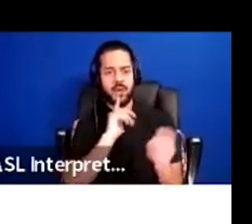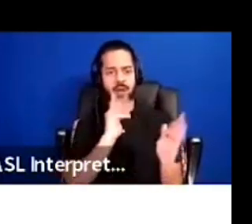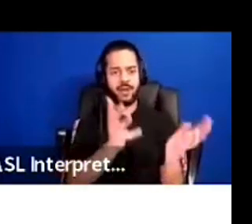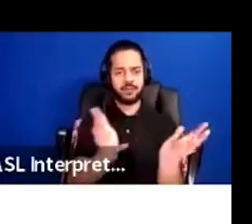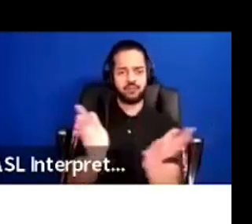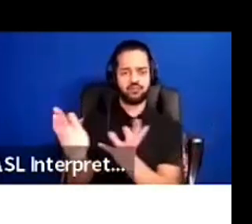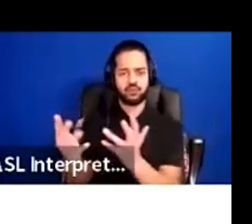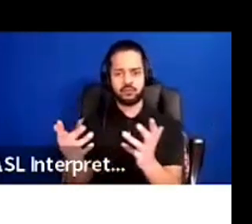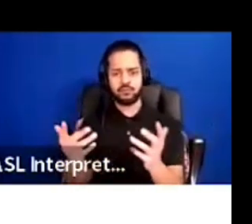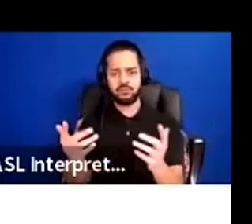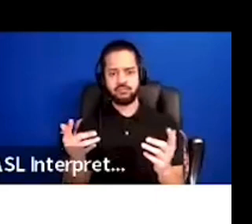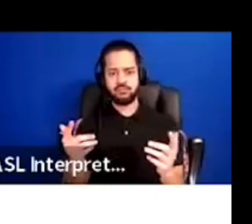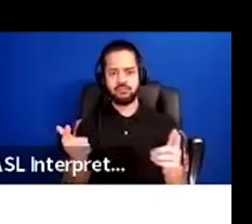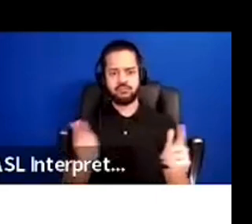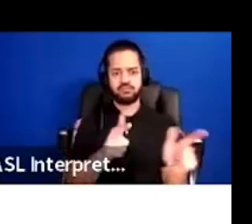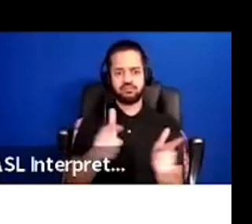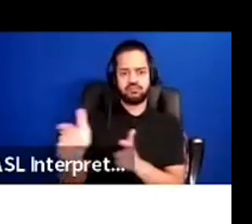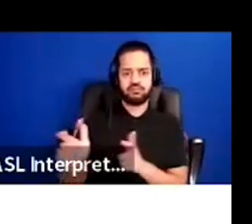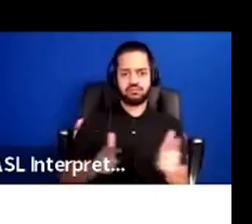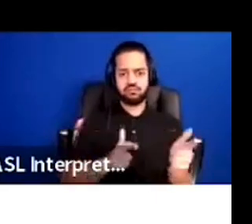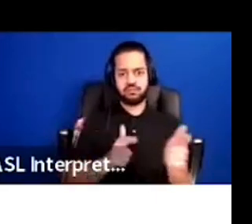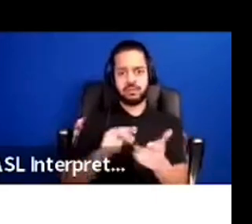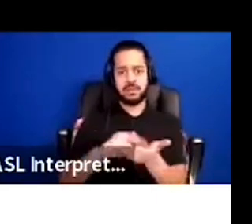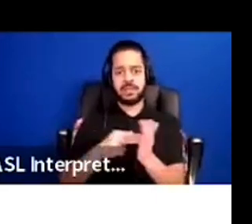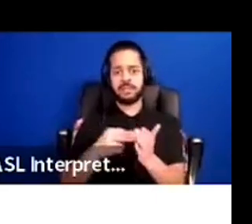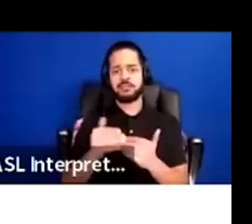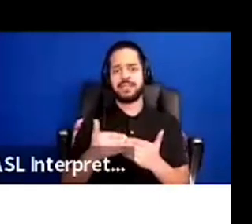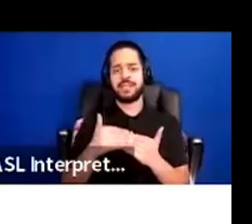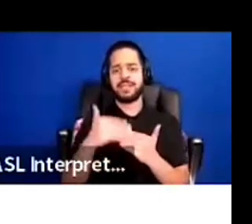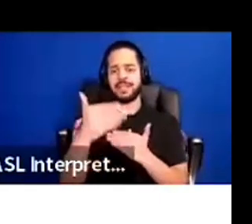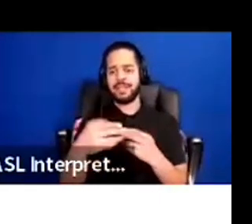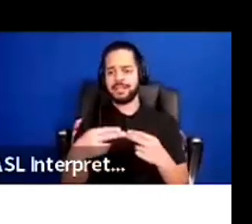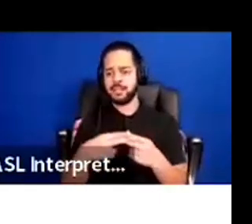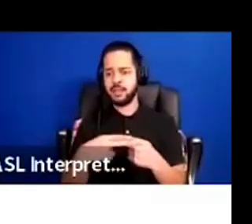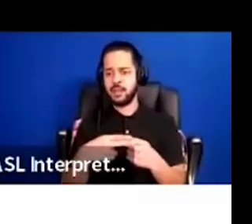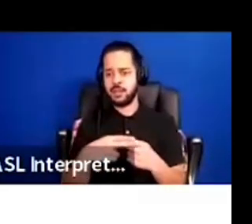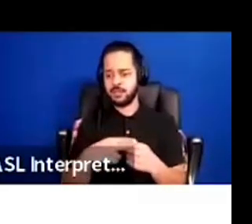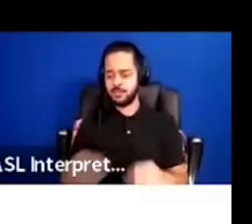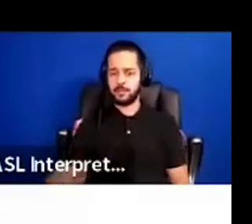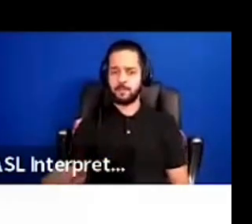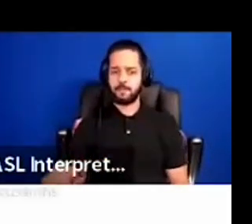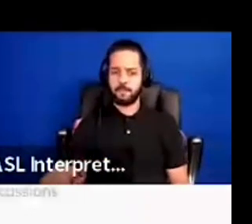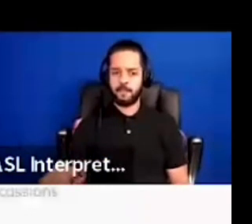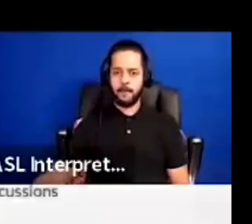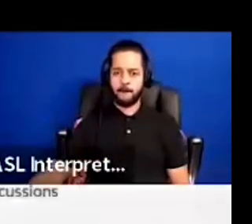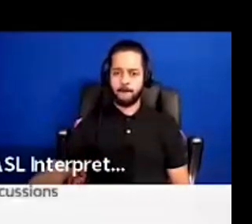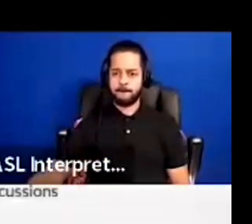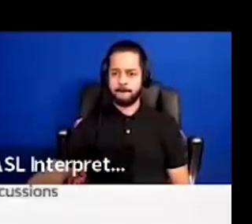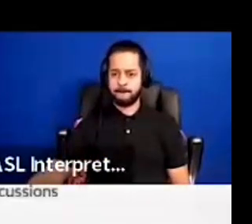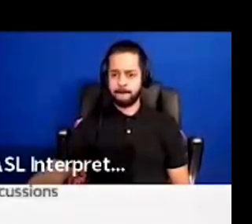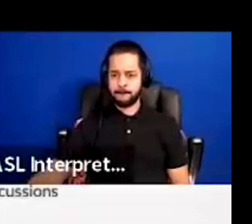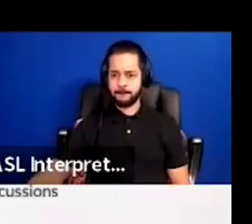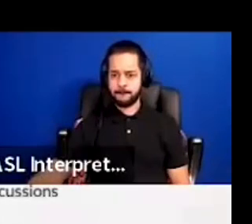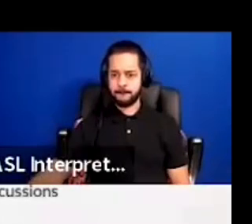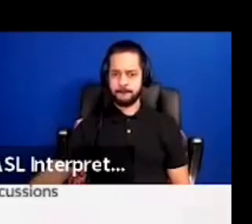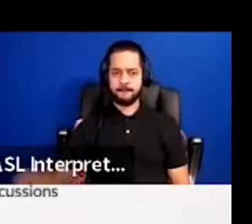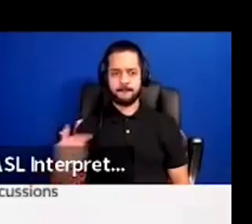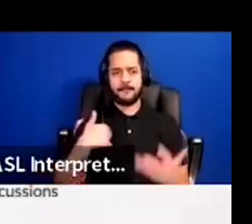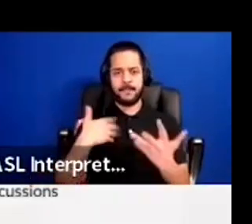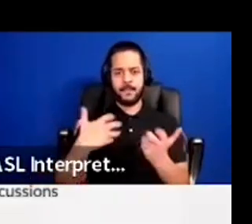groups. So if we could go to the next slide, we will just talk a bit about how we want